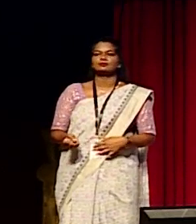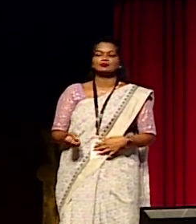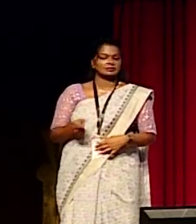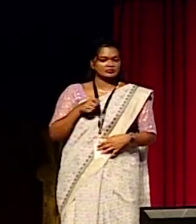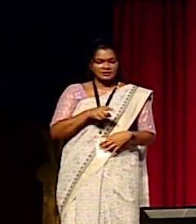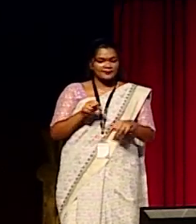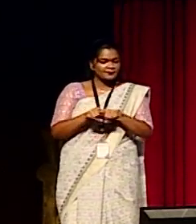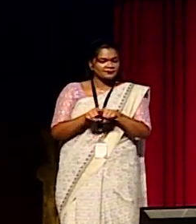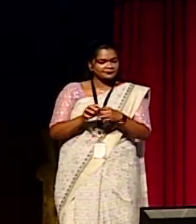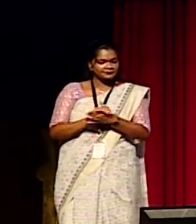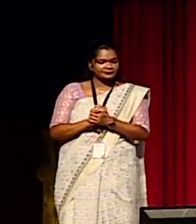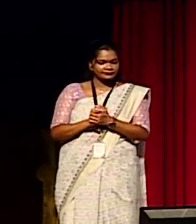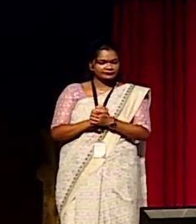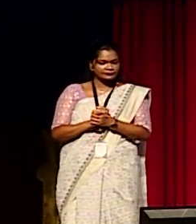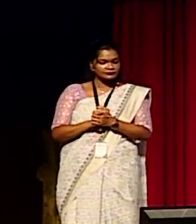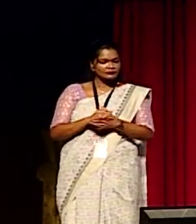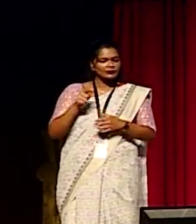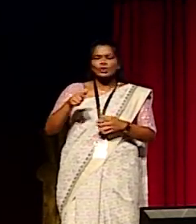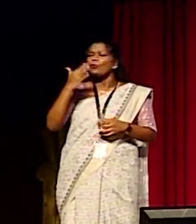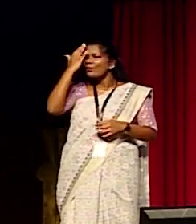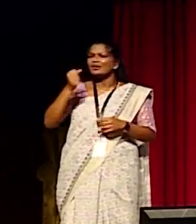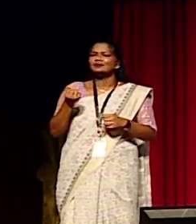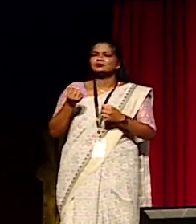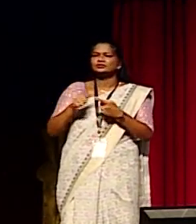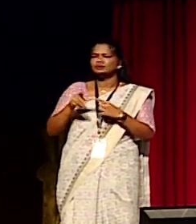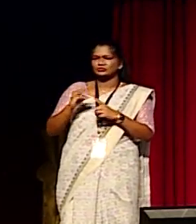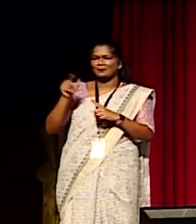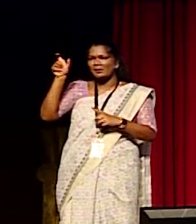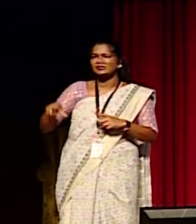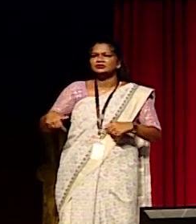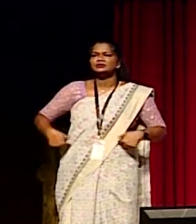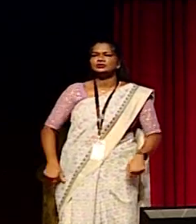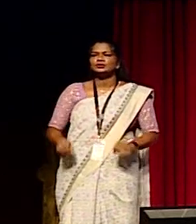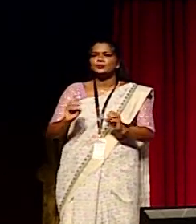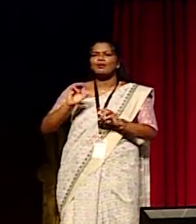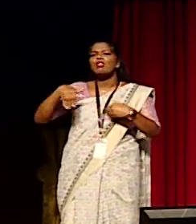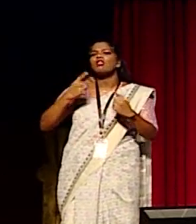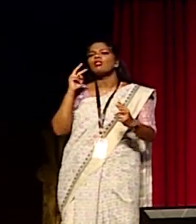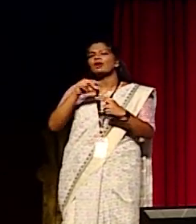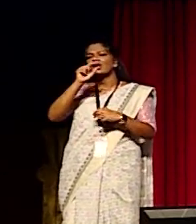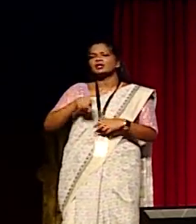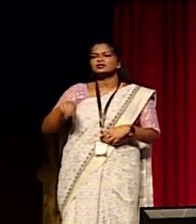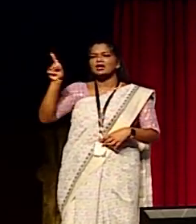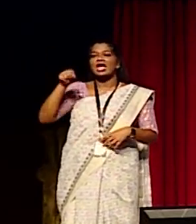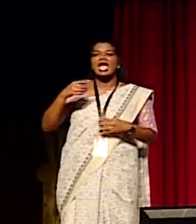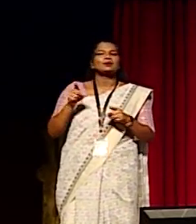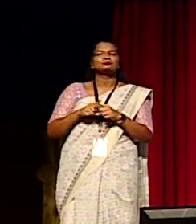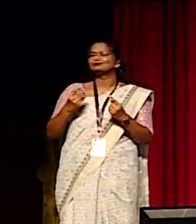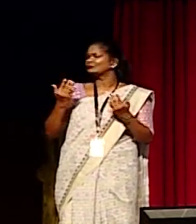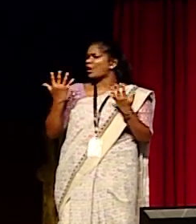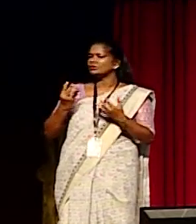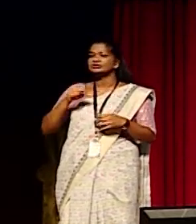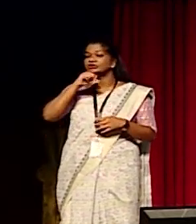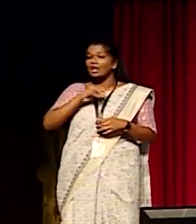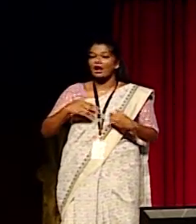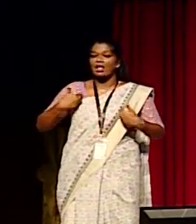In contrast, what does an amputee in India look like? An average Indian amputee is a